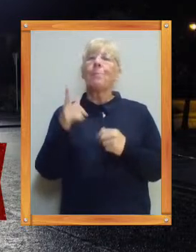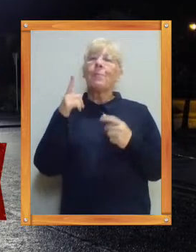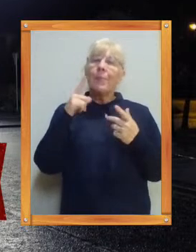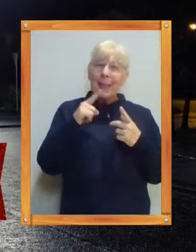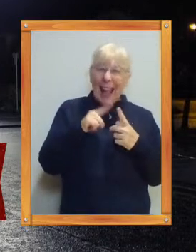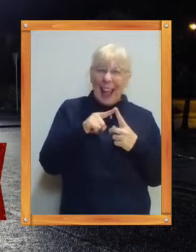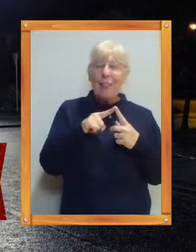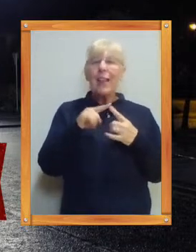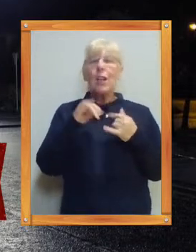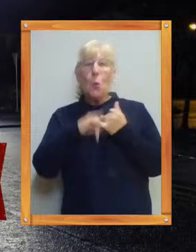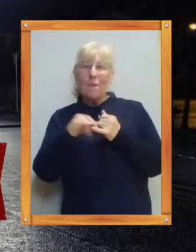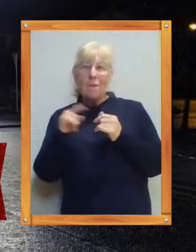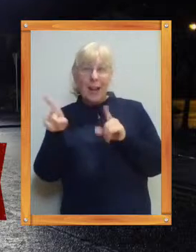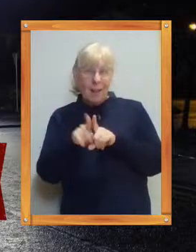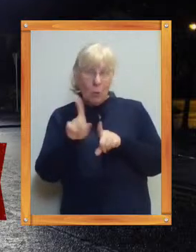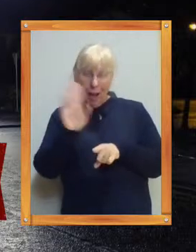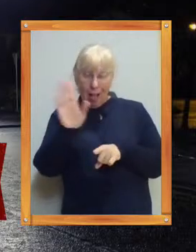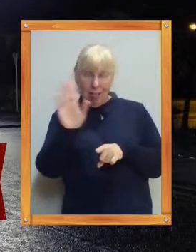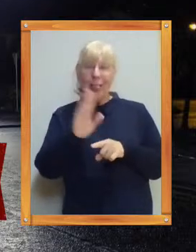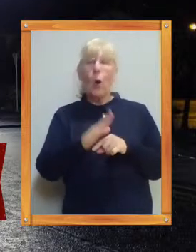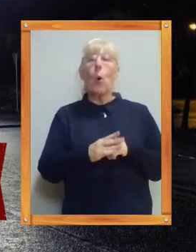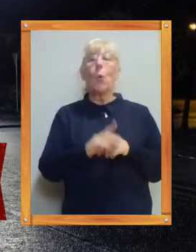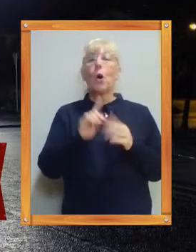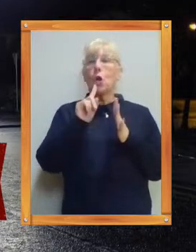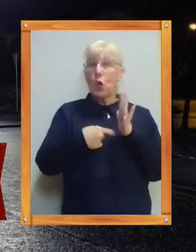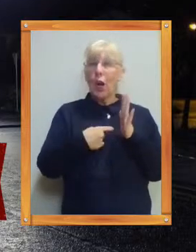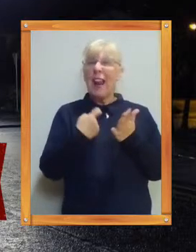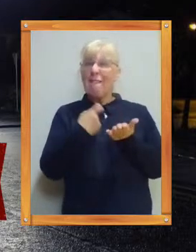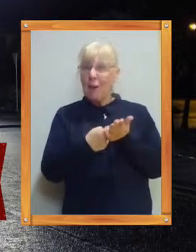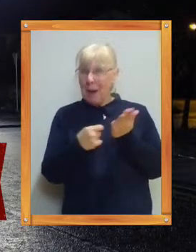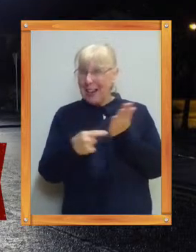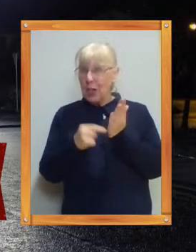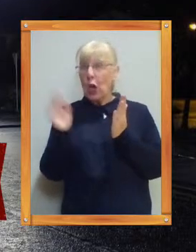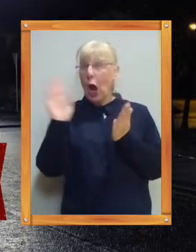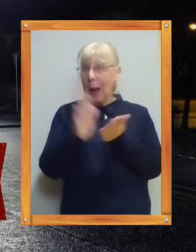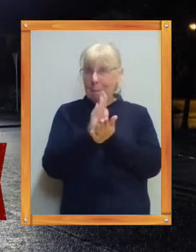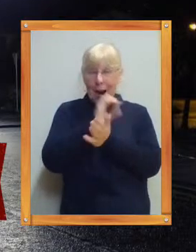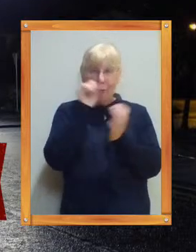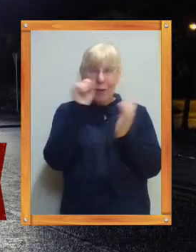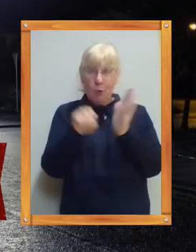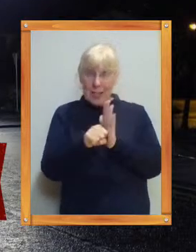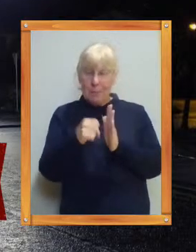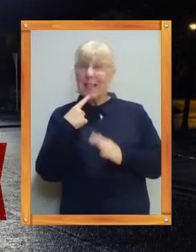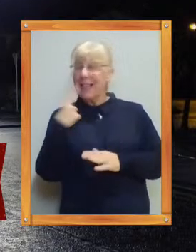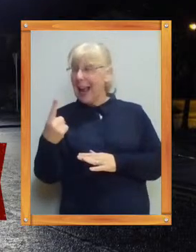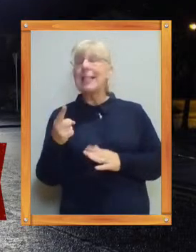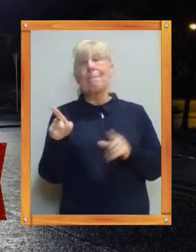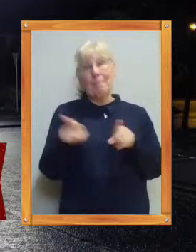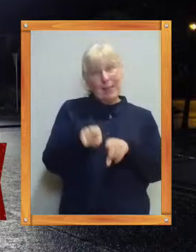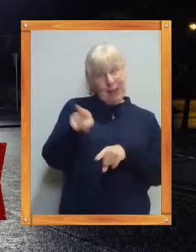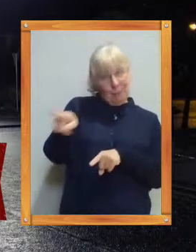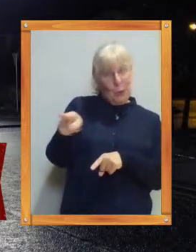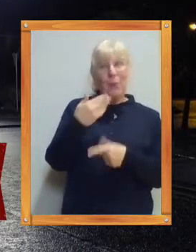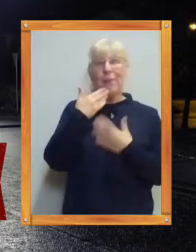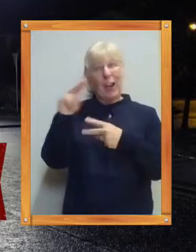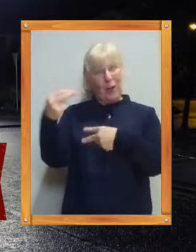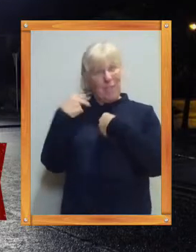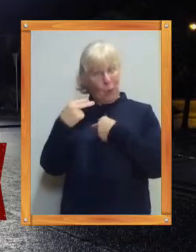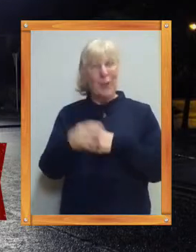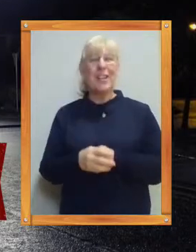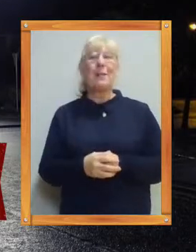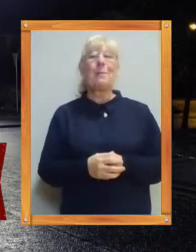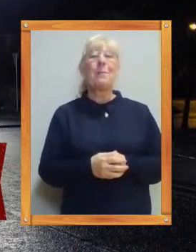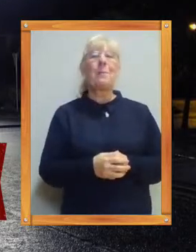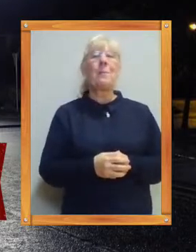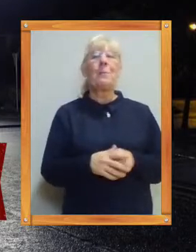Hello, Julie from Randalstown. Merry Christmas. She's wishing on to everyone else, and the same to yourself, Julie. Thanks for watching tonight. Also, our mayor, Jim